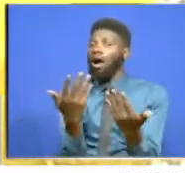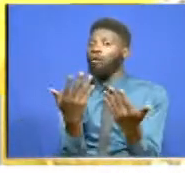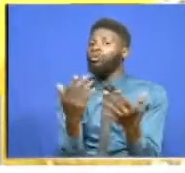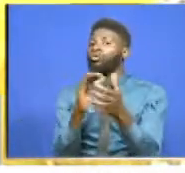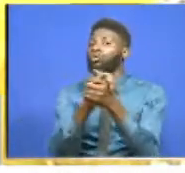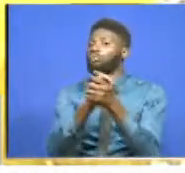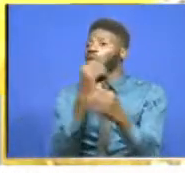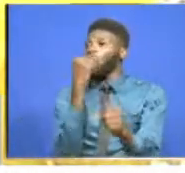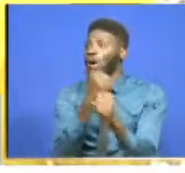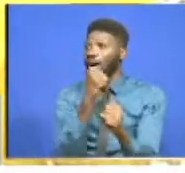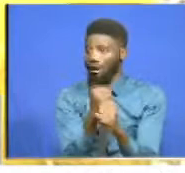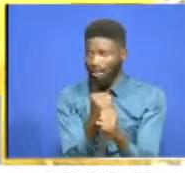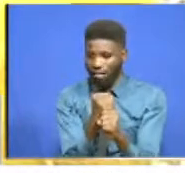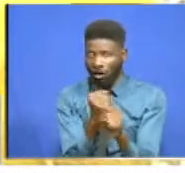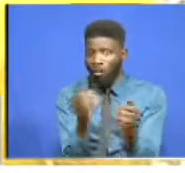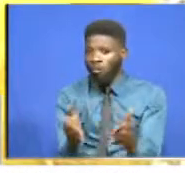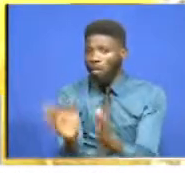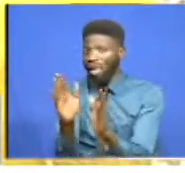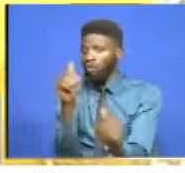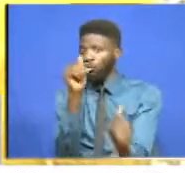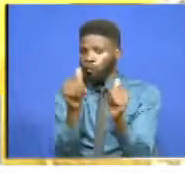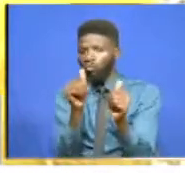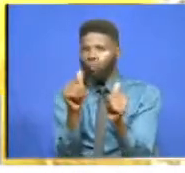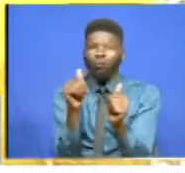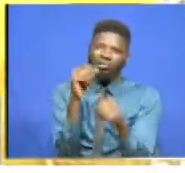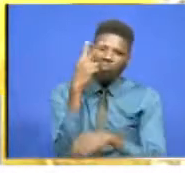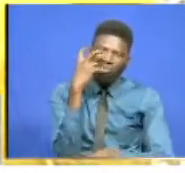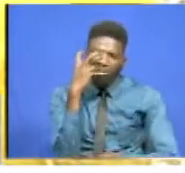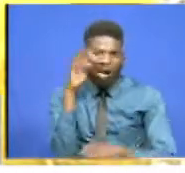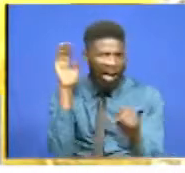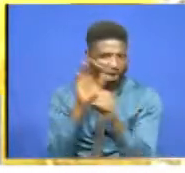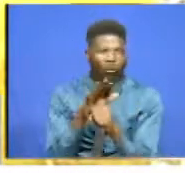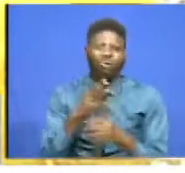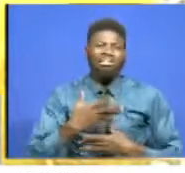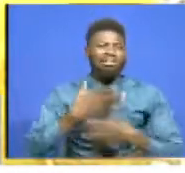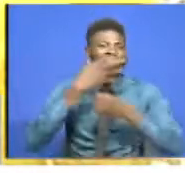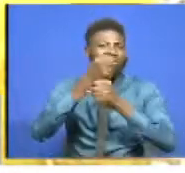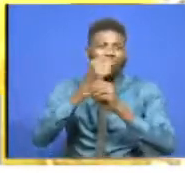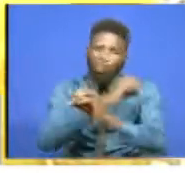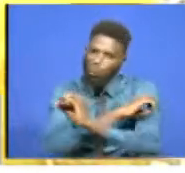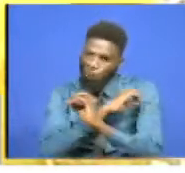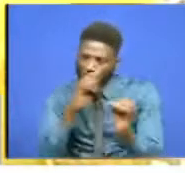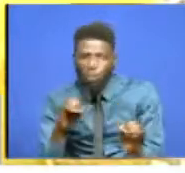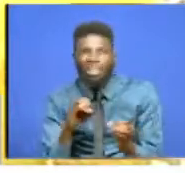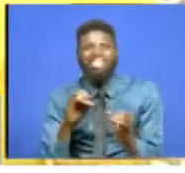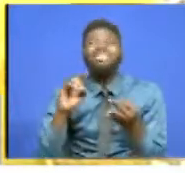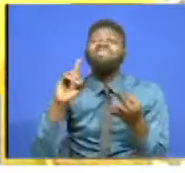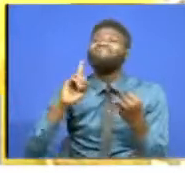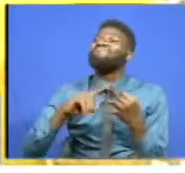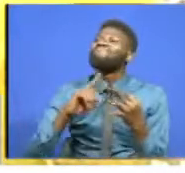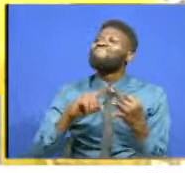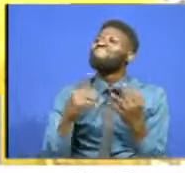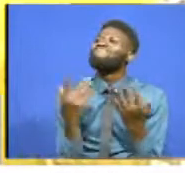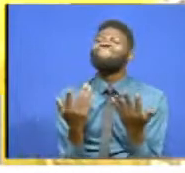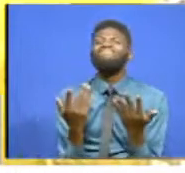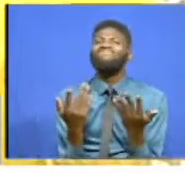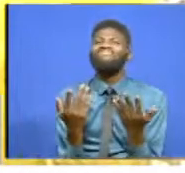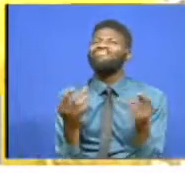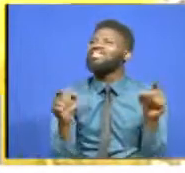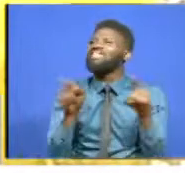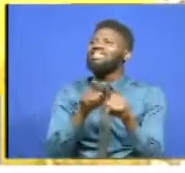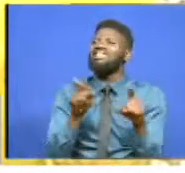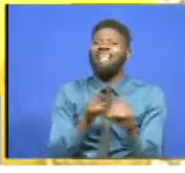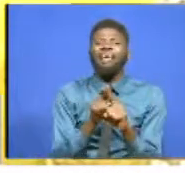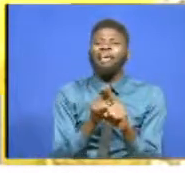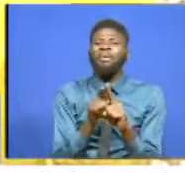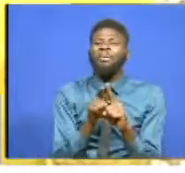operated, in a way that there's a lot of suspicion, there's a lot of mistrust, there's a lot of, you know, it's like it is gay and